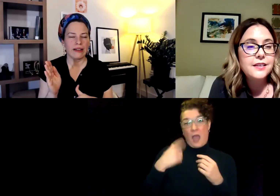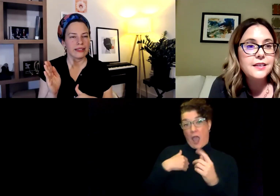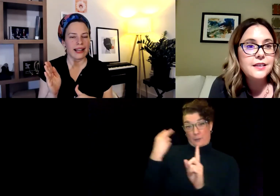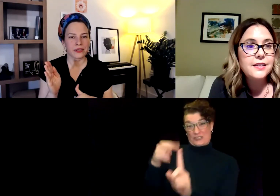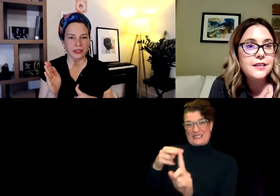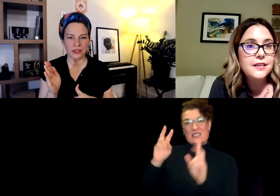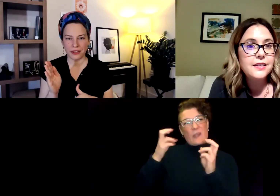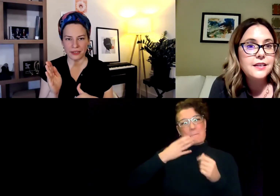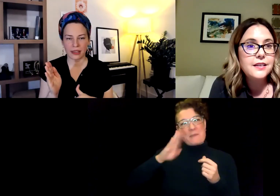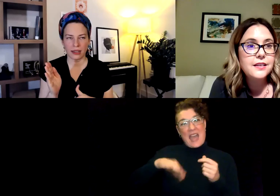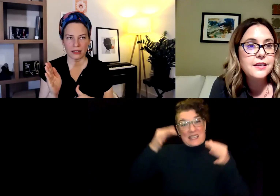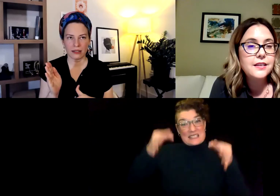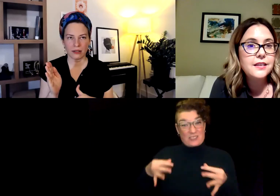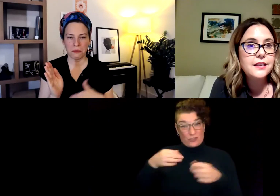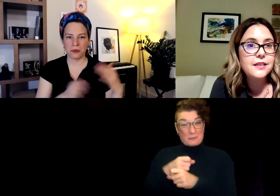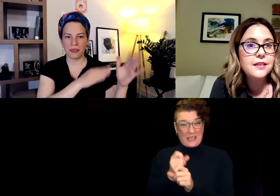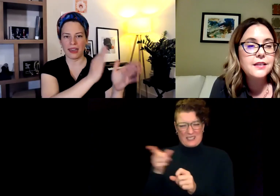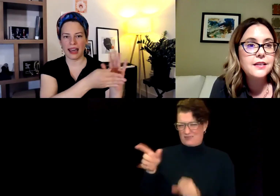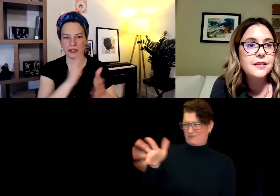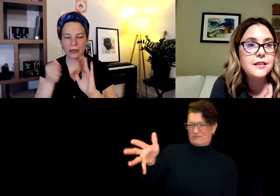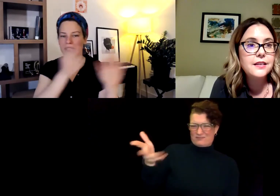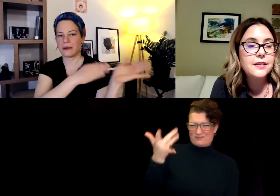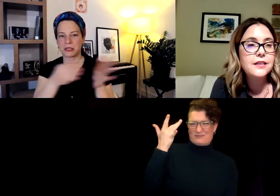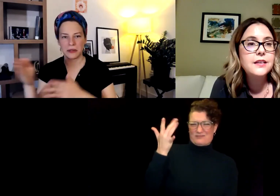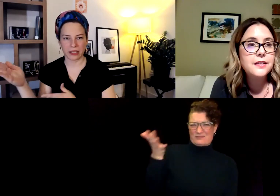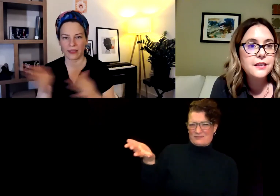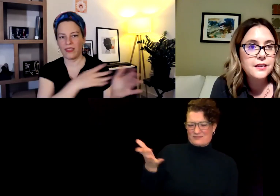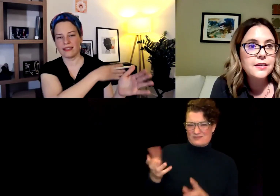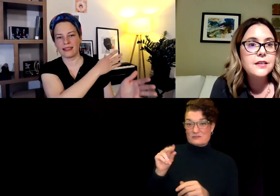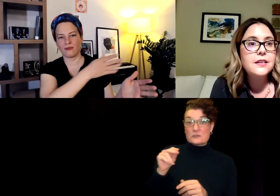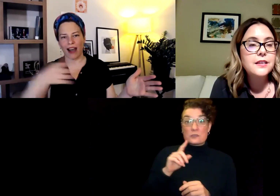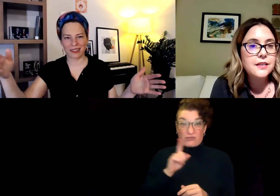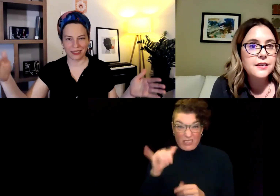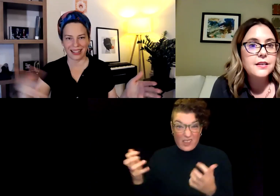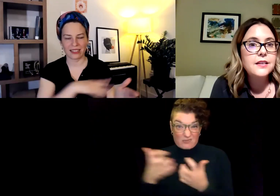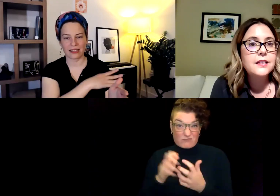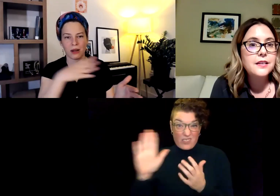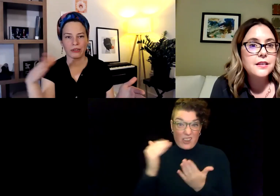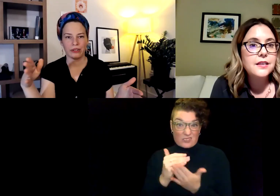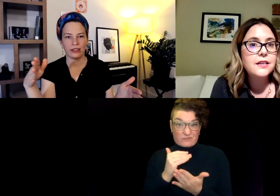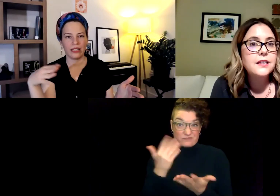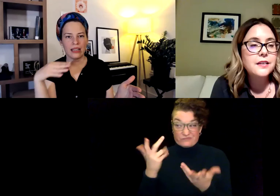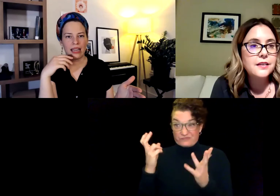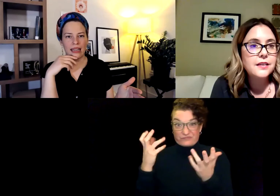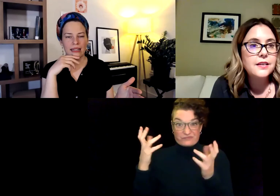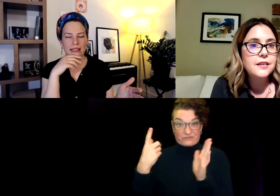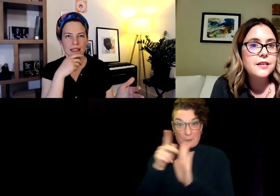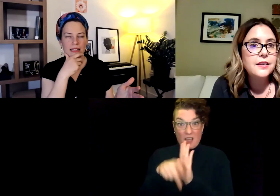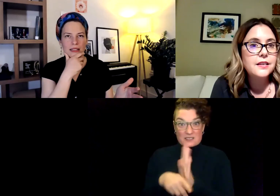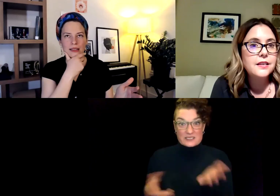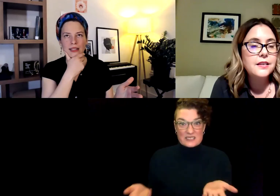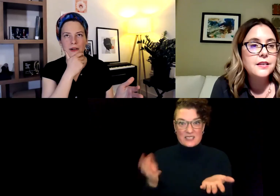was often actually just like what they had, like what they were supposed to do. Like, this is the factory line, this is the model.